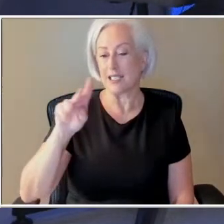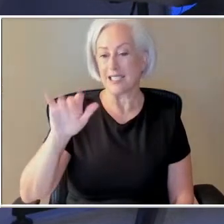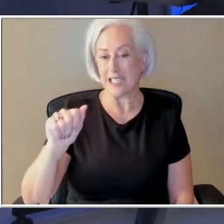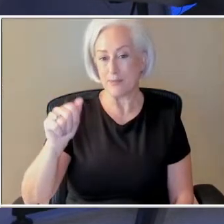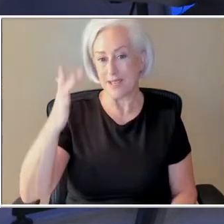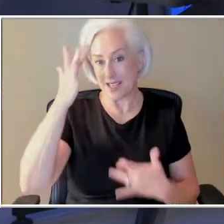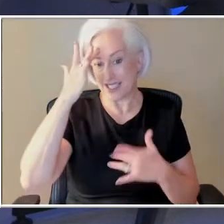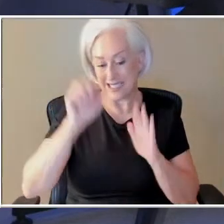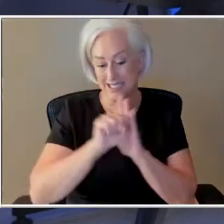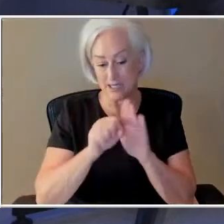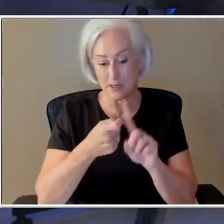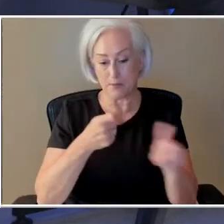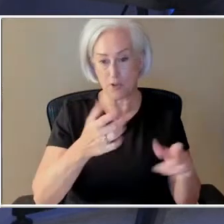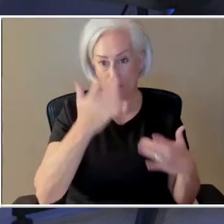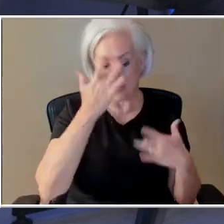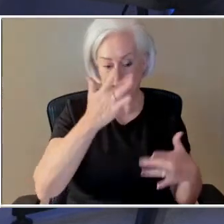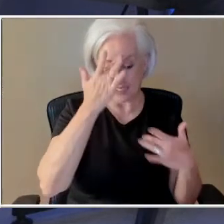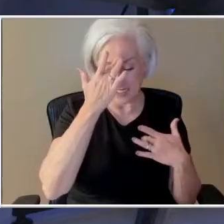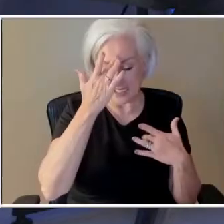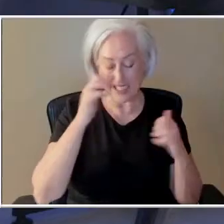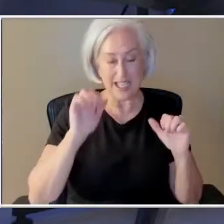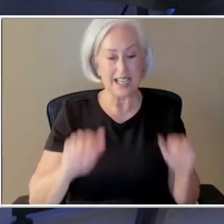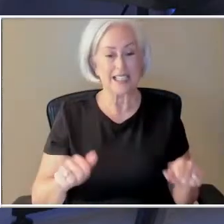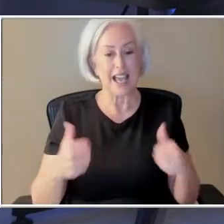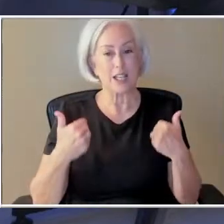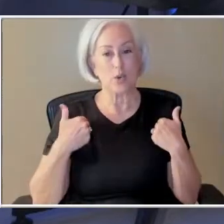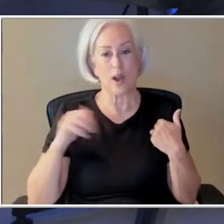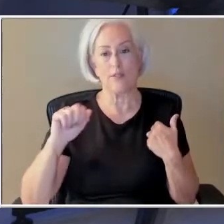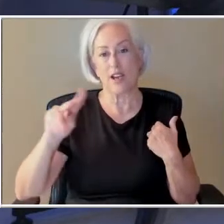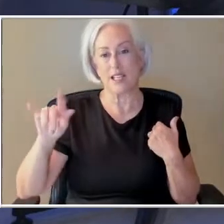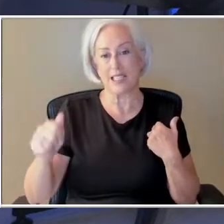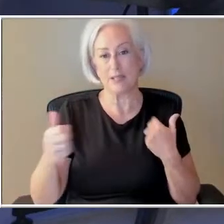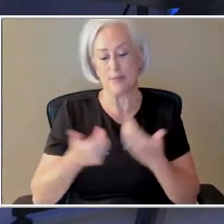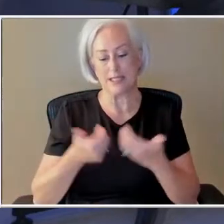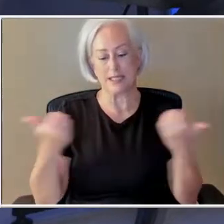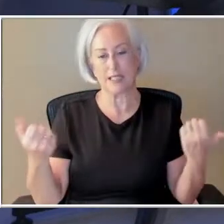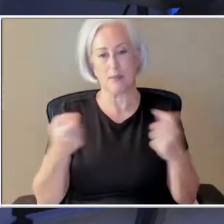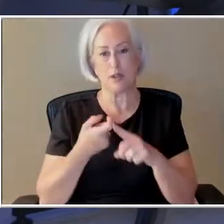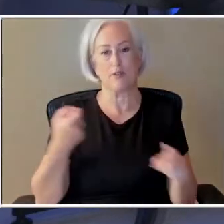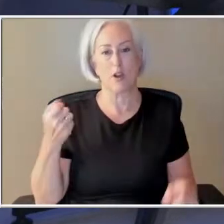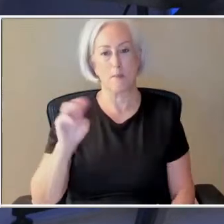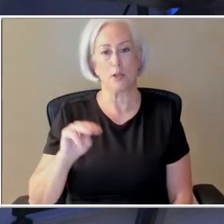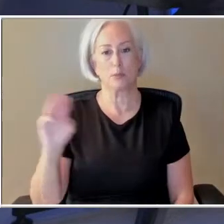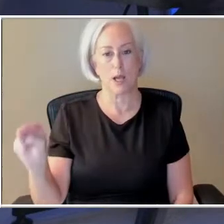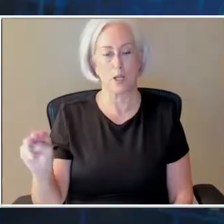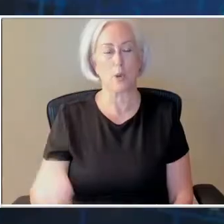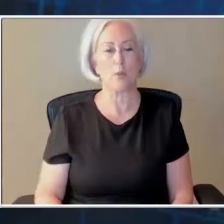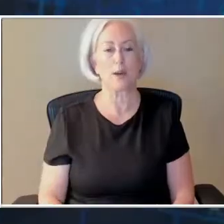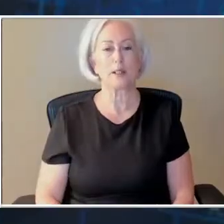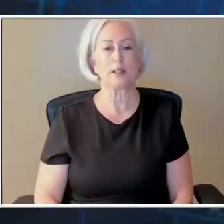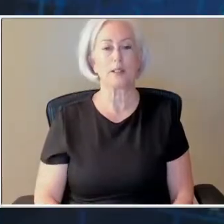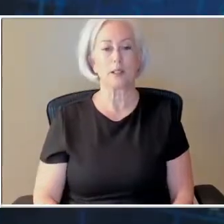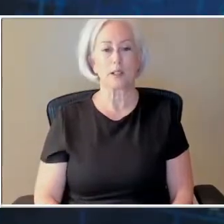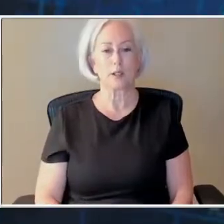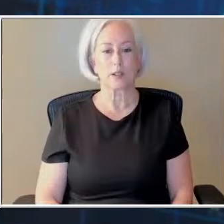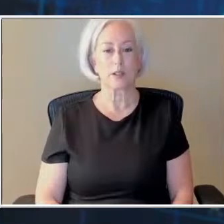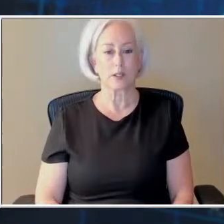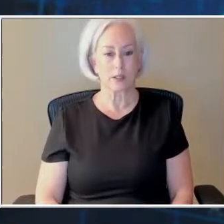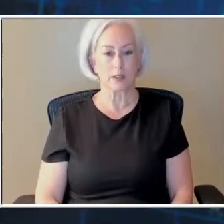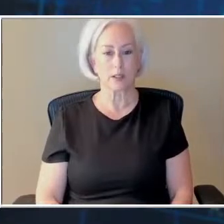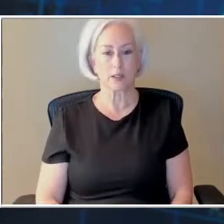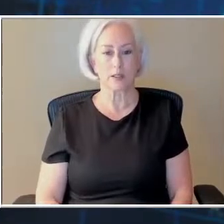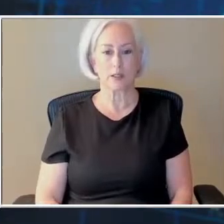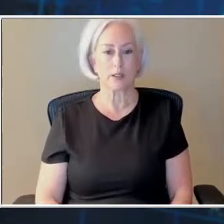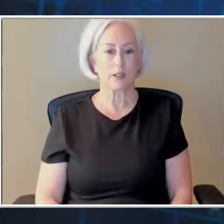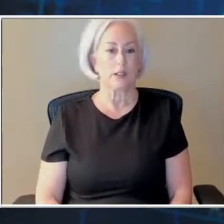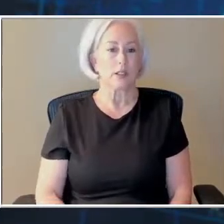and can you have anemia separate from multiple myeloma? Well, I mean, it's not all the time there. I mean, it